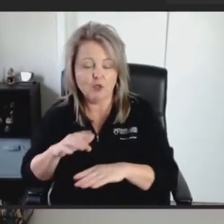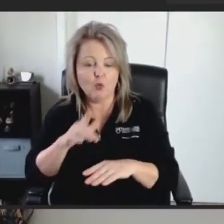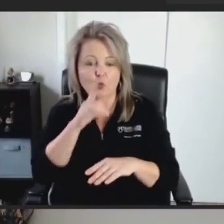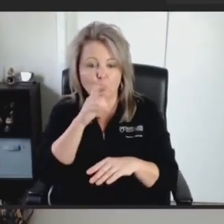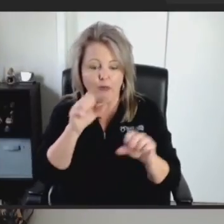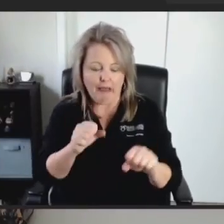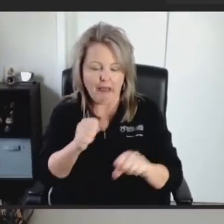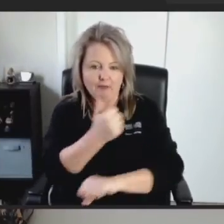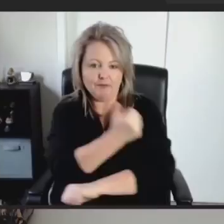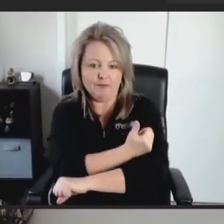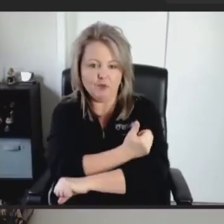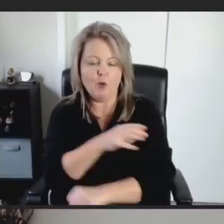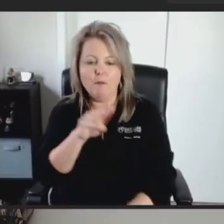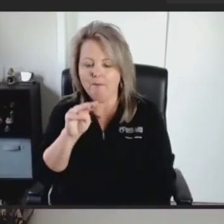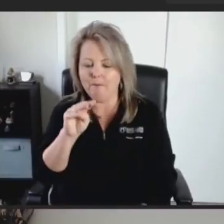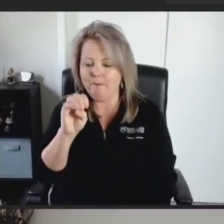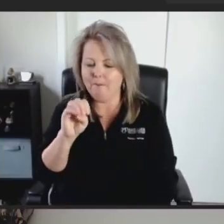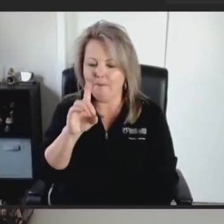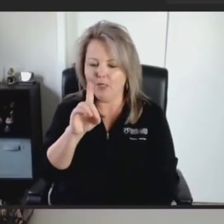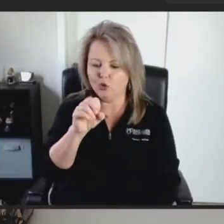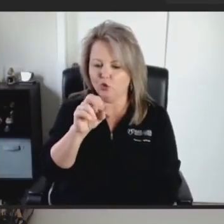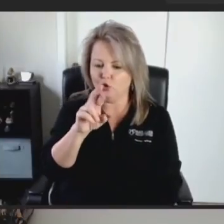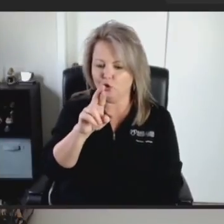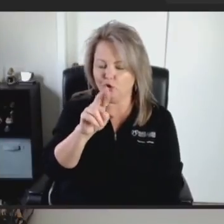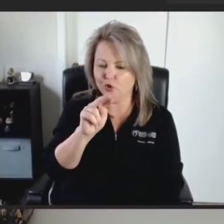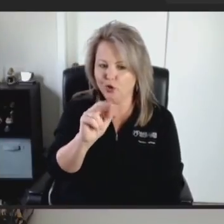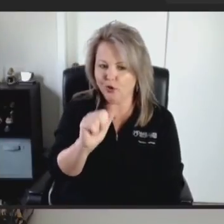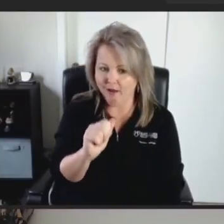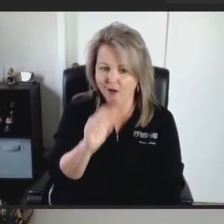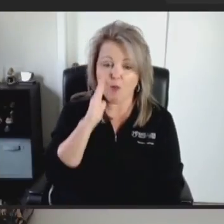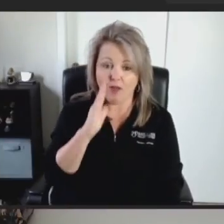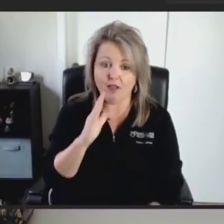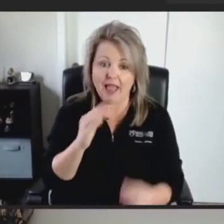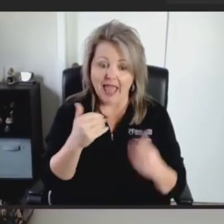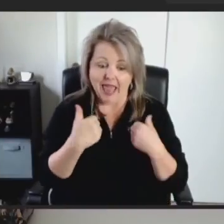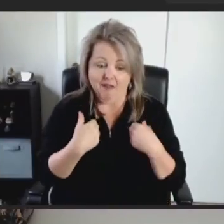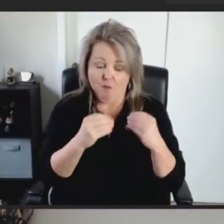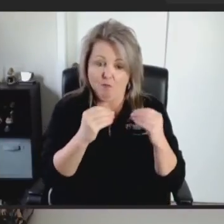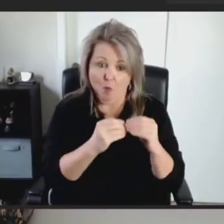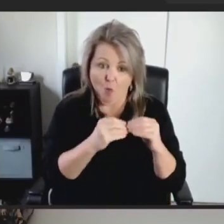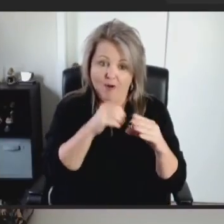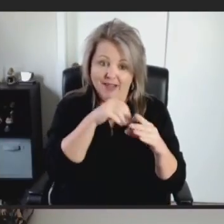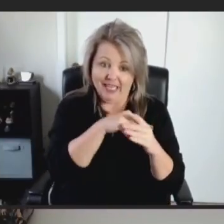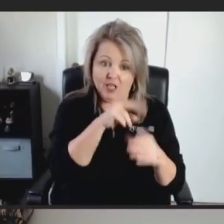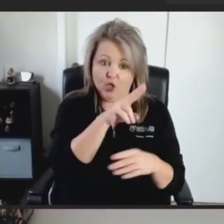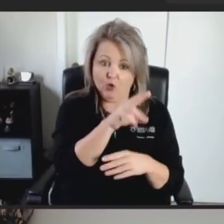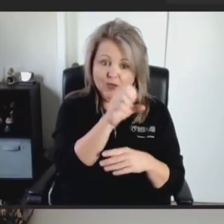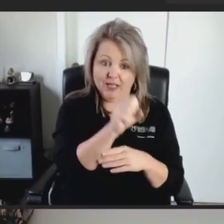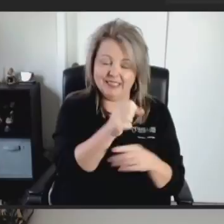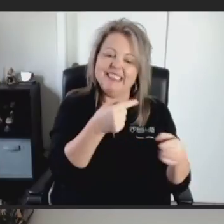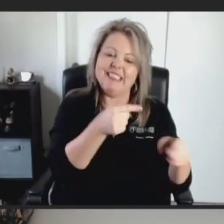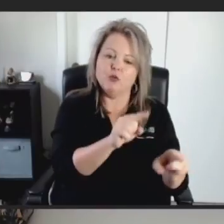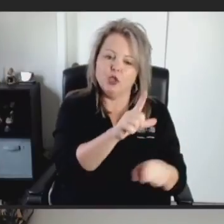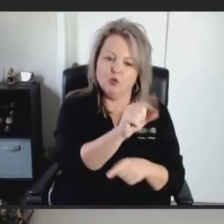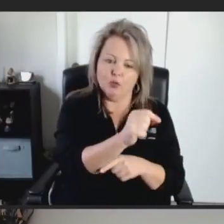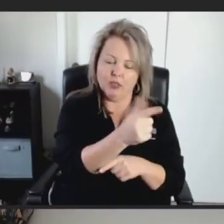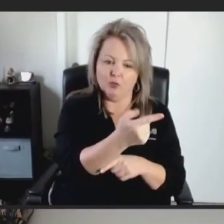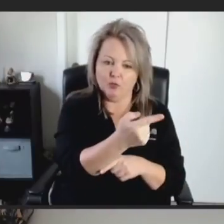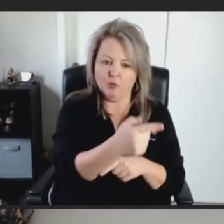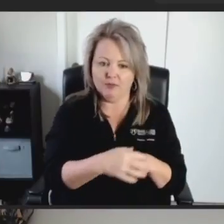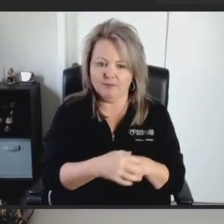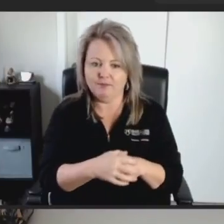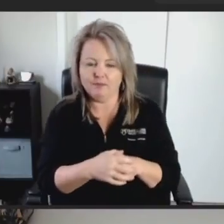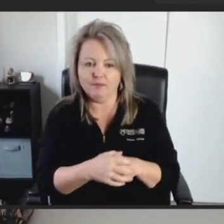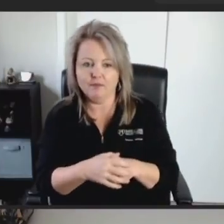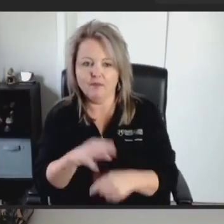that Moderna will end up being the bigger supplier in the US over the course of 2021.